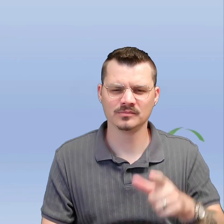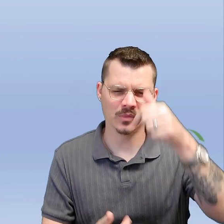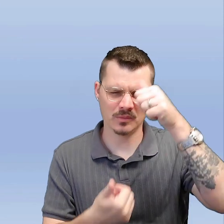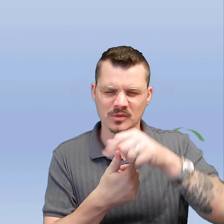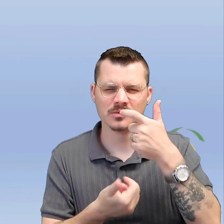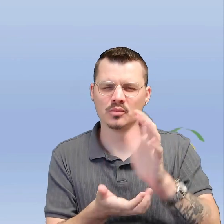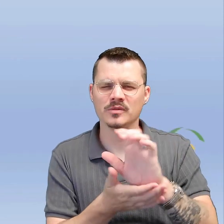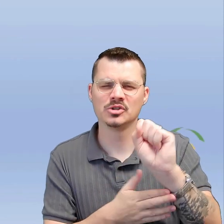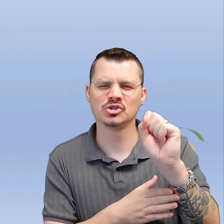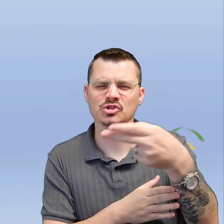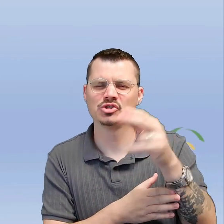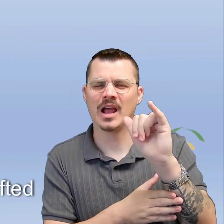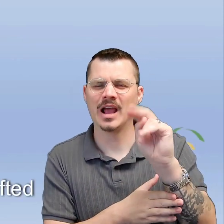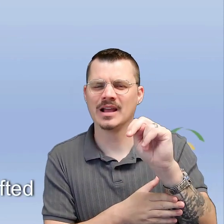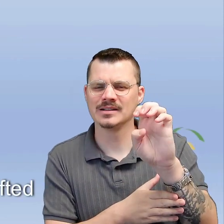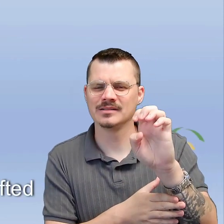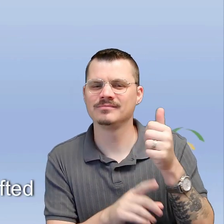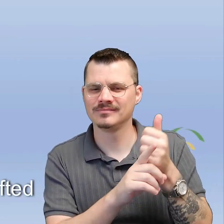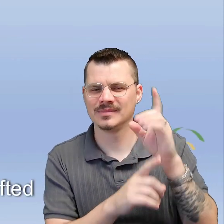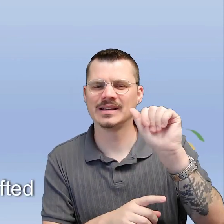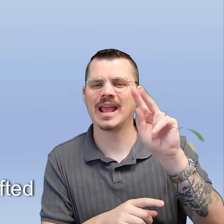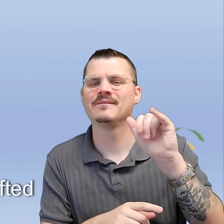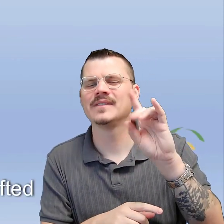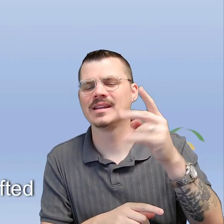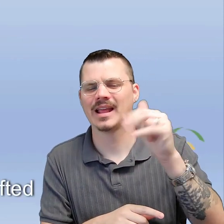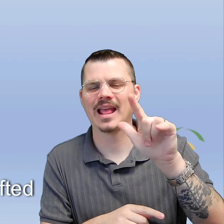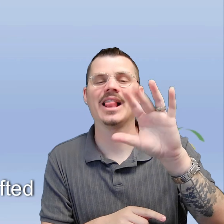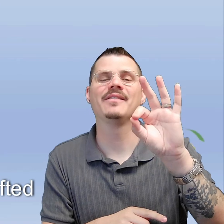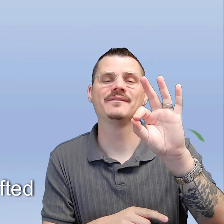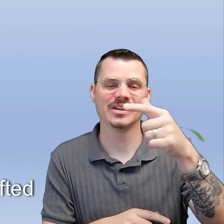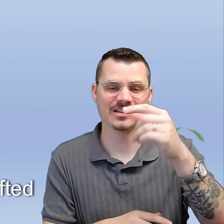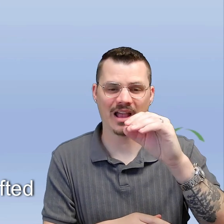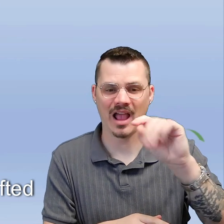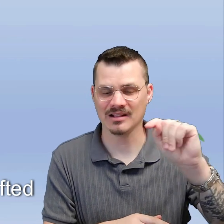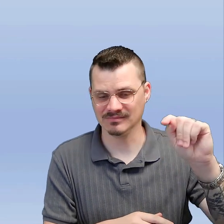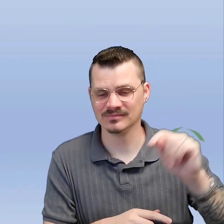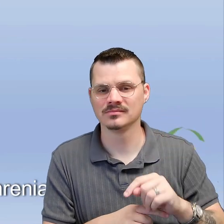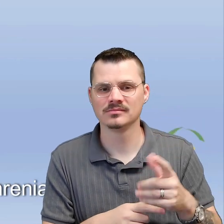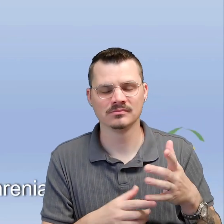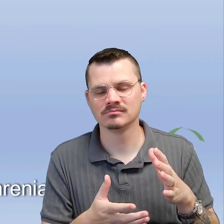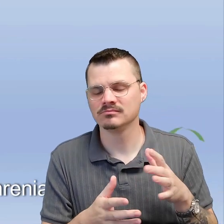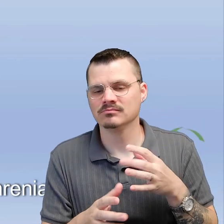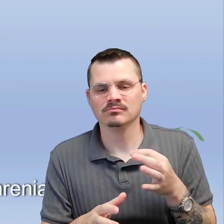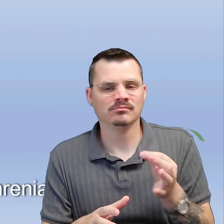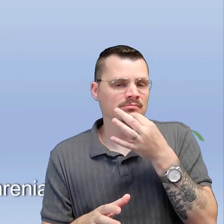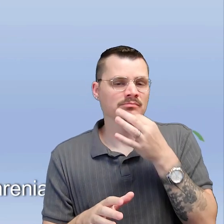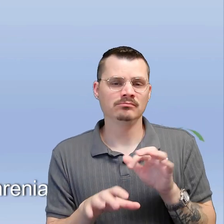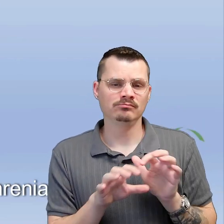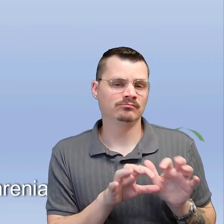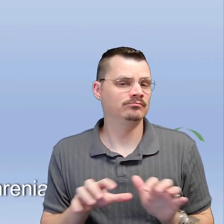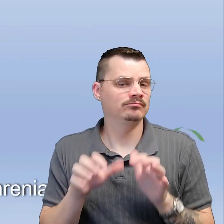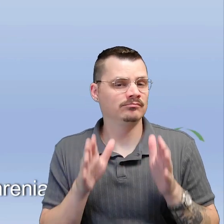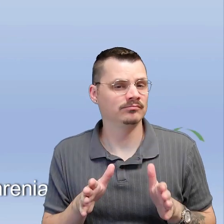Remember the movie Shine? This is David Hilfgott, an incredibly gifted pianist who happened